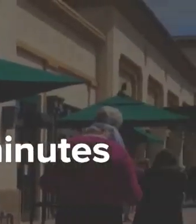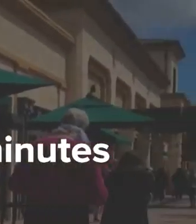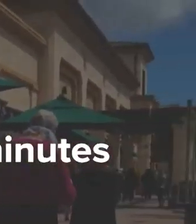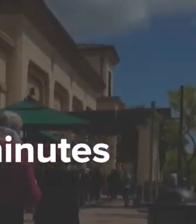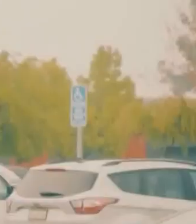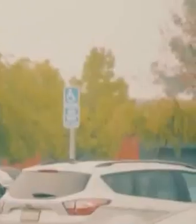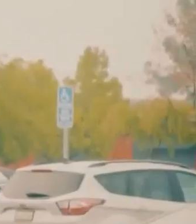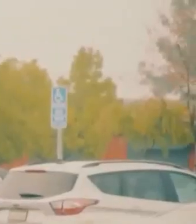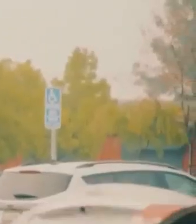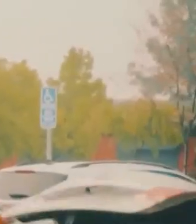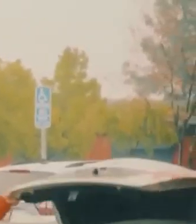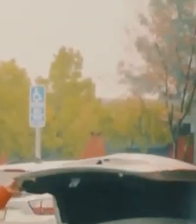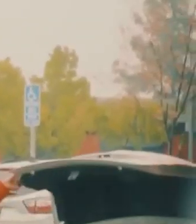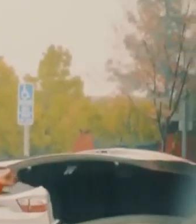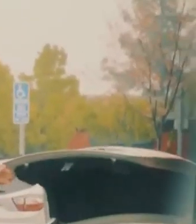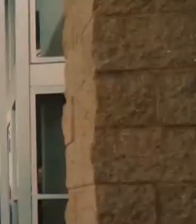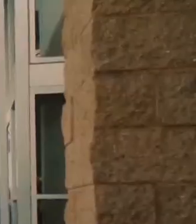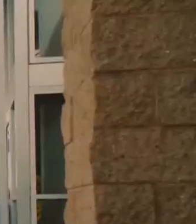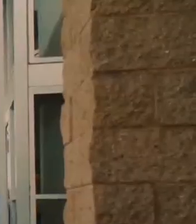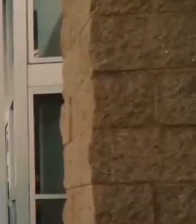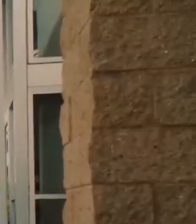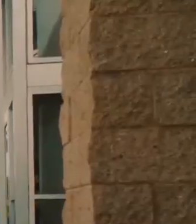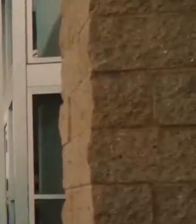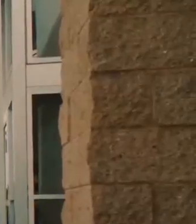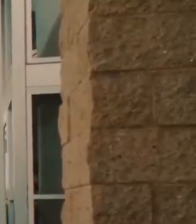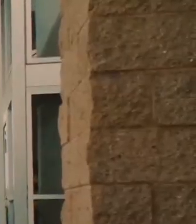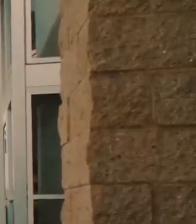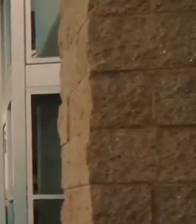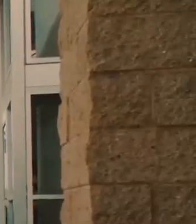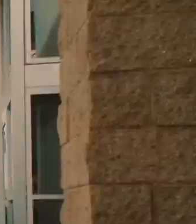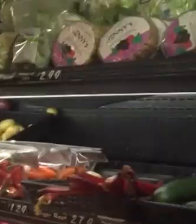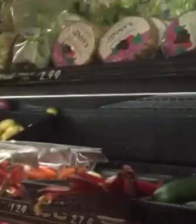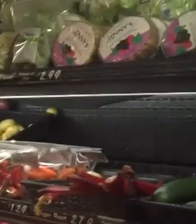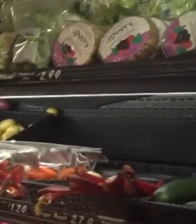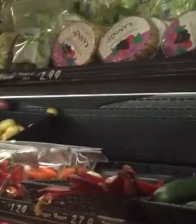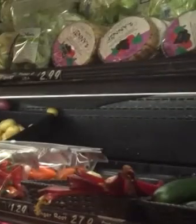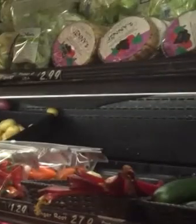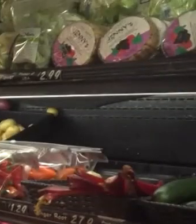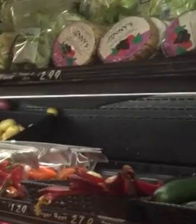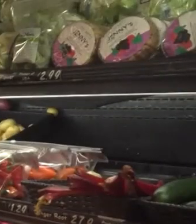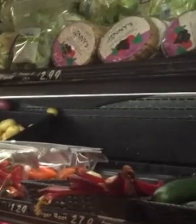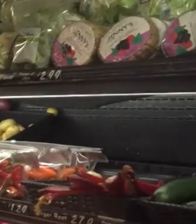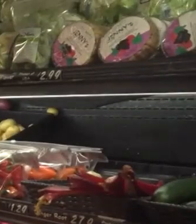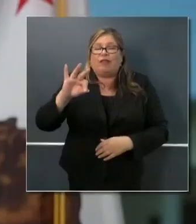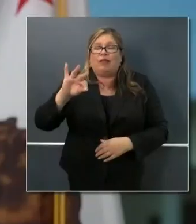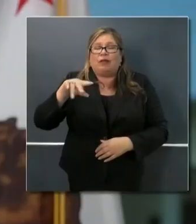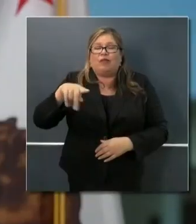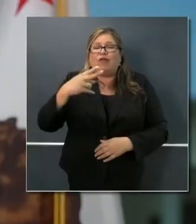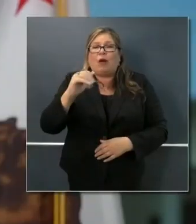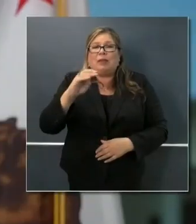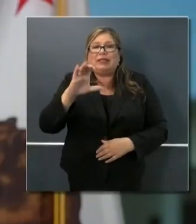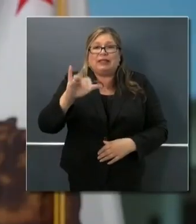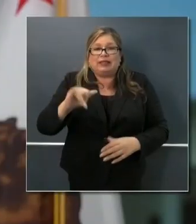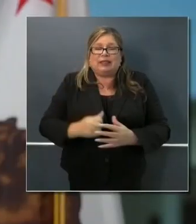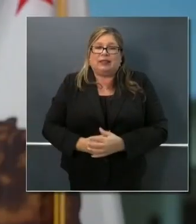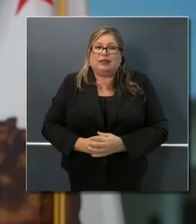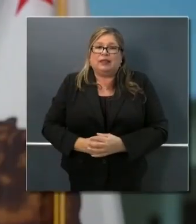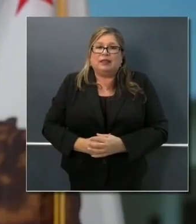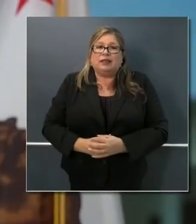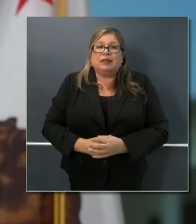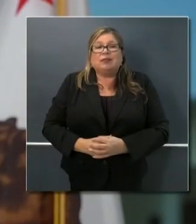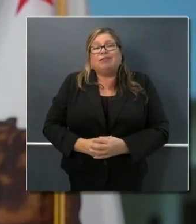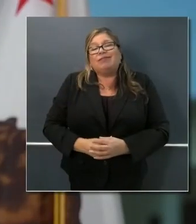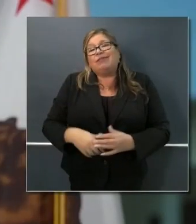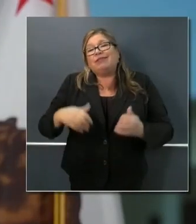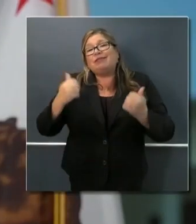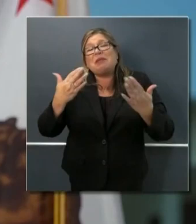during checkout. Governor Newsom says grocery, farm workers are essential and unsung heroes. A lot of folks could easily dial it in,